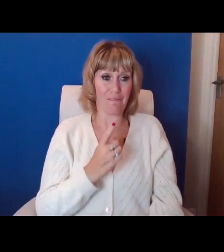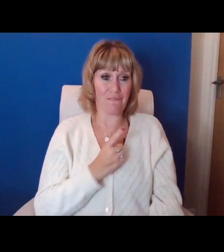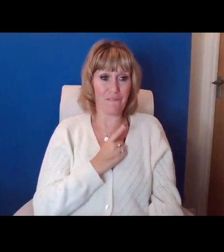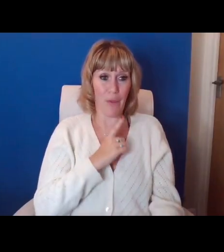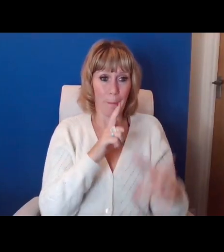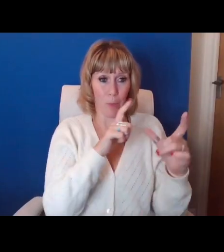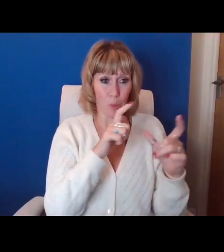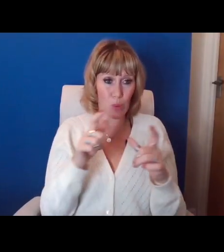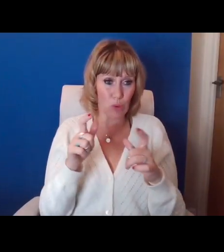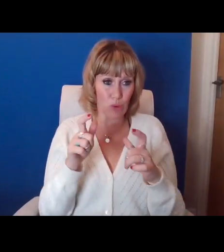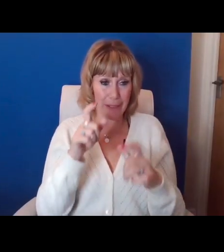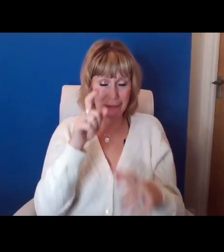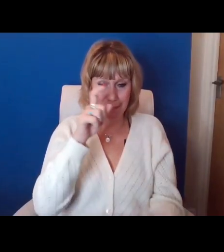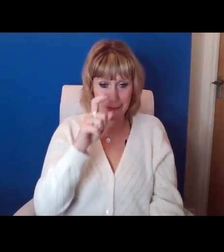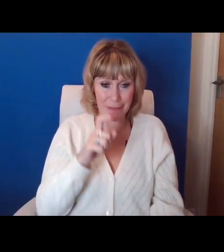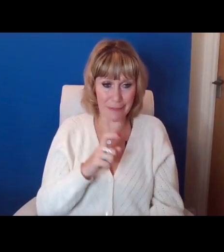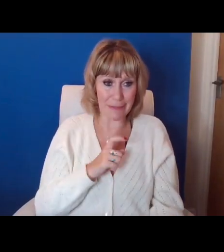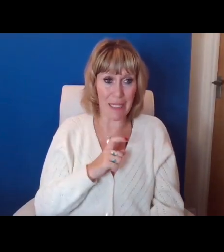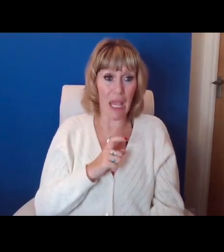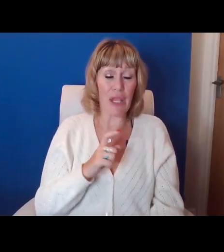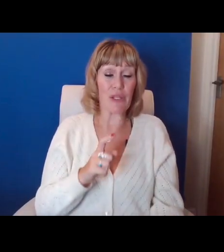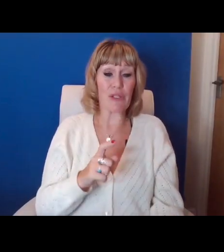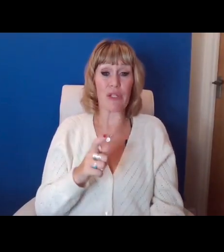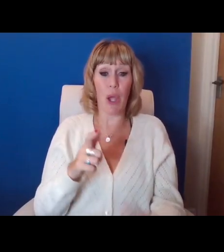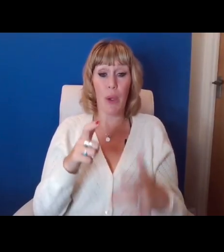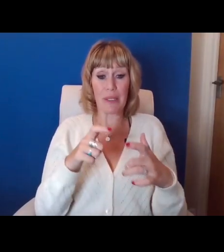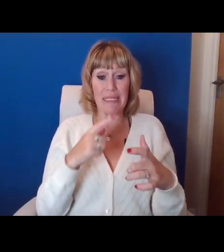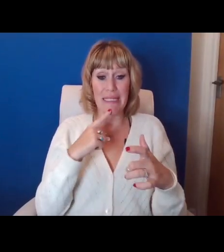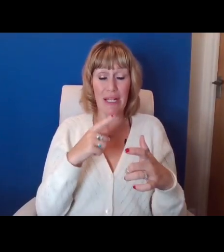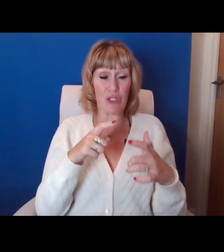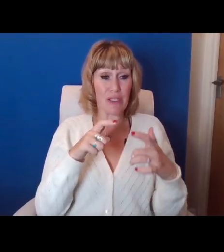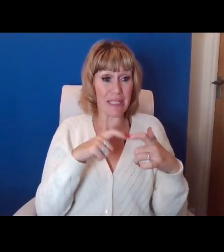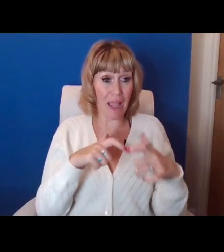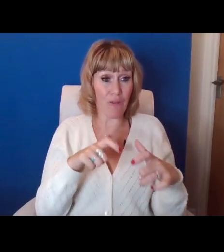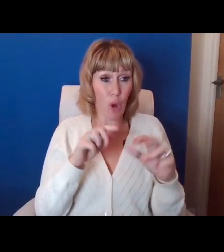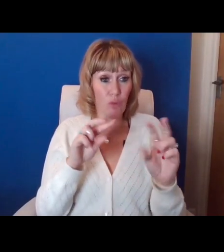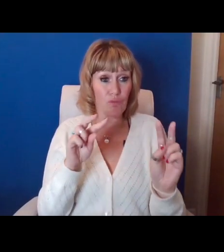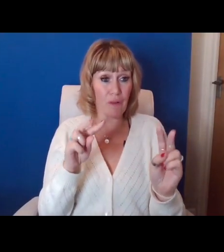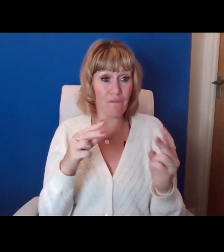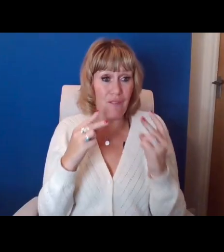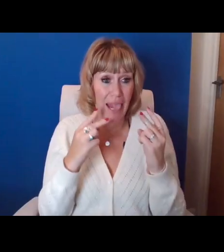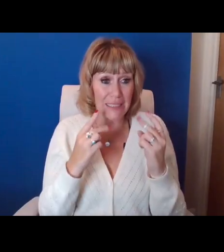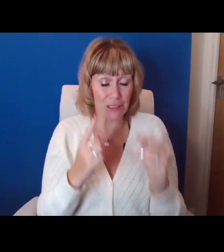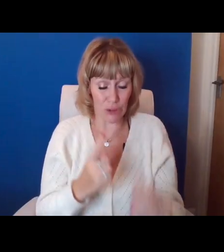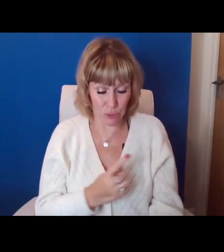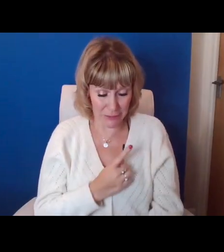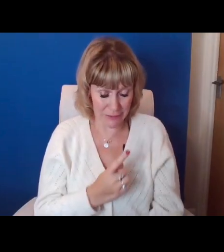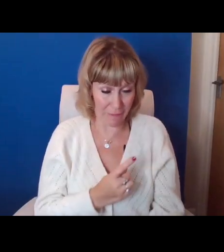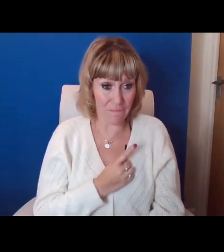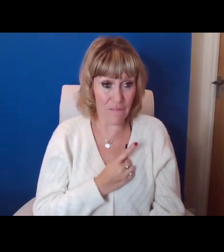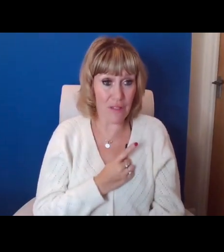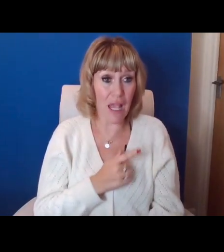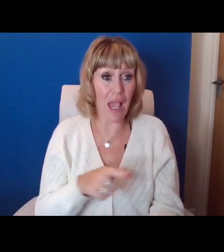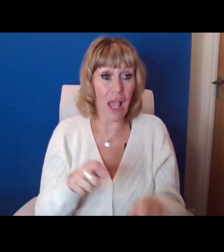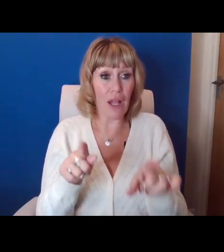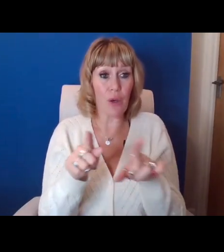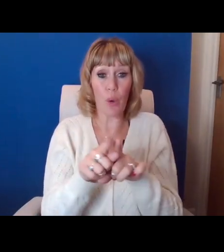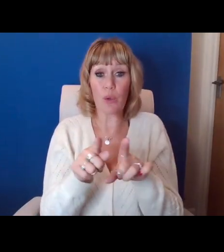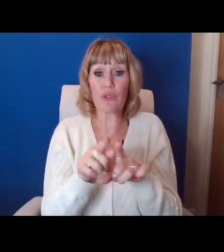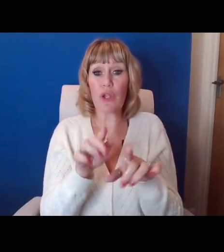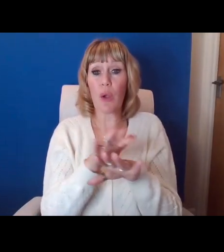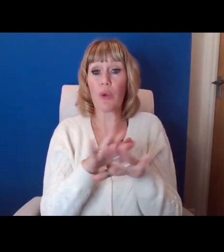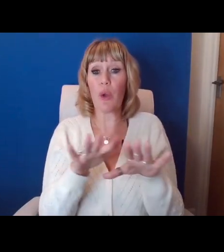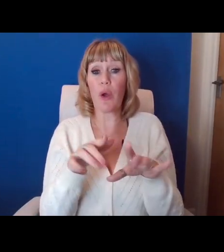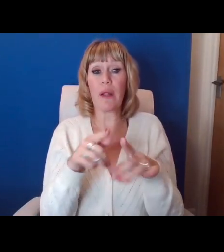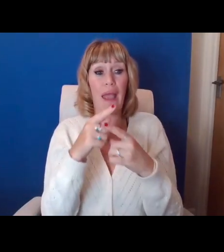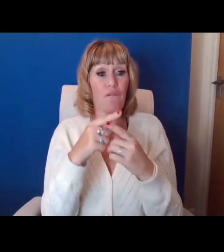it just remains for me to say, keep reflecting yourselves. And also, not everybody can produce